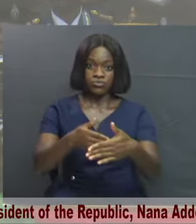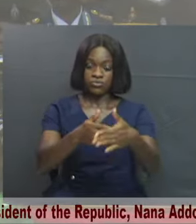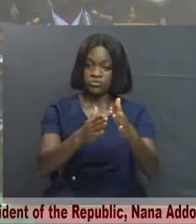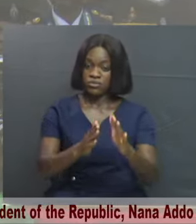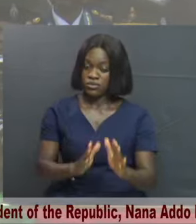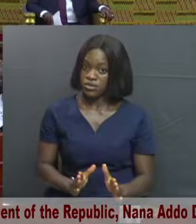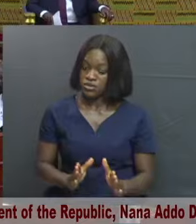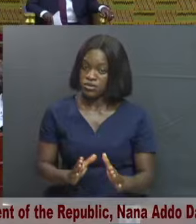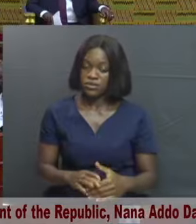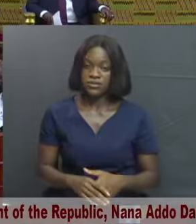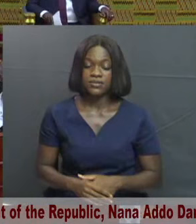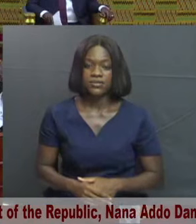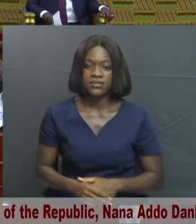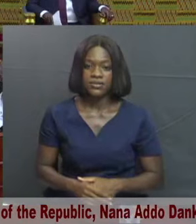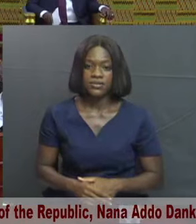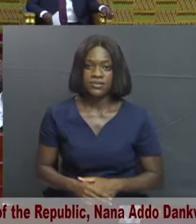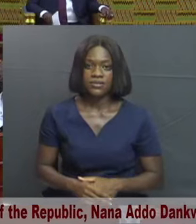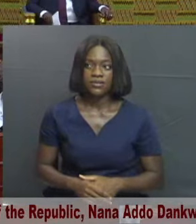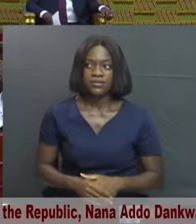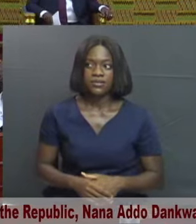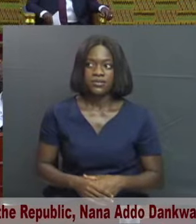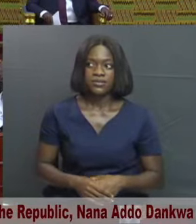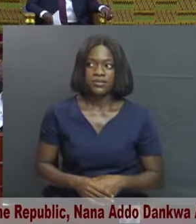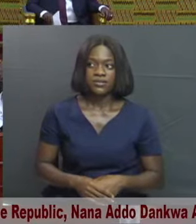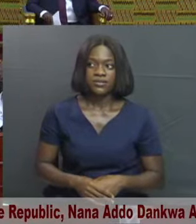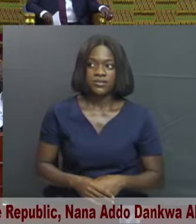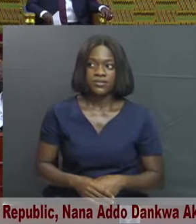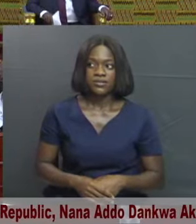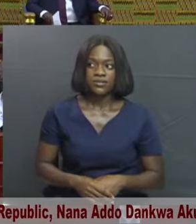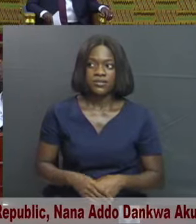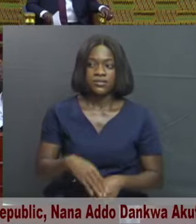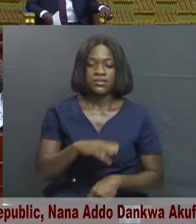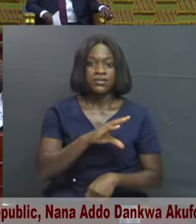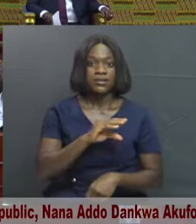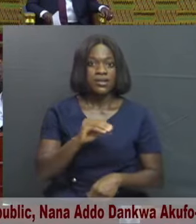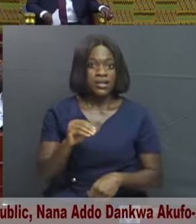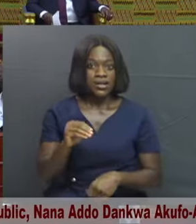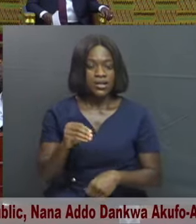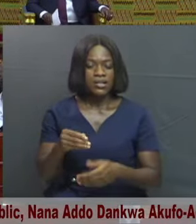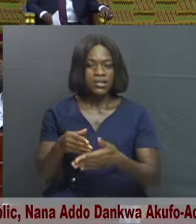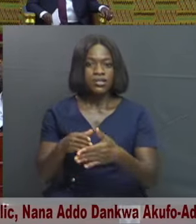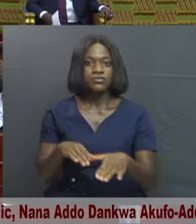leaders and the dean and members of The Diplomatic